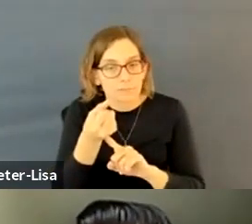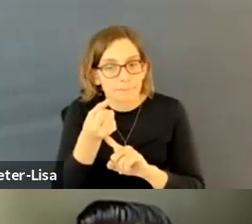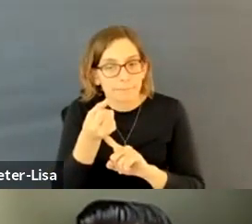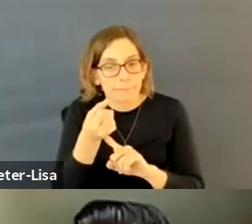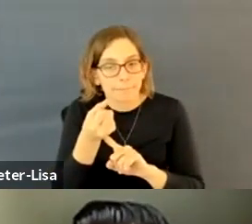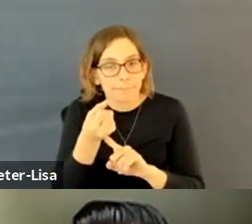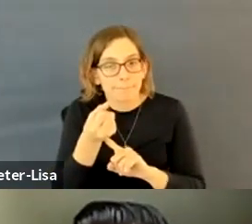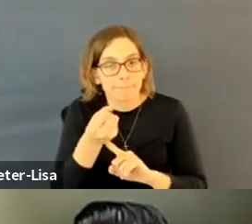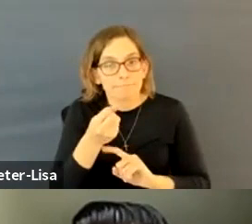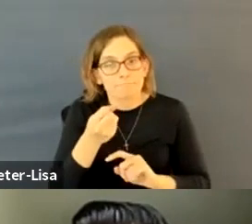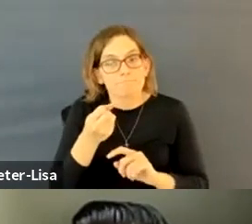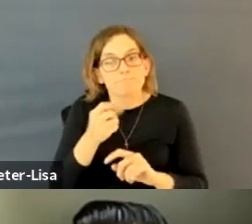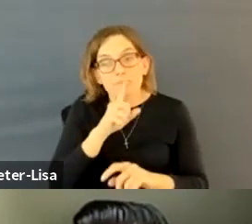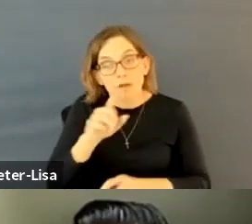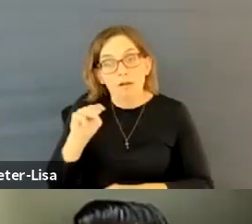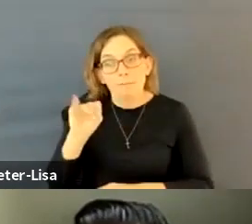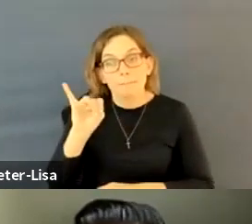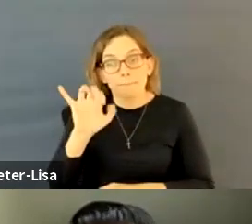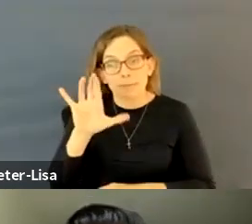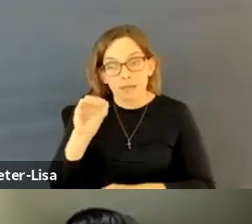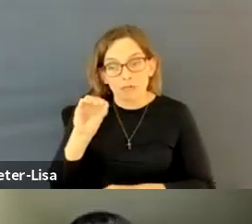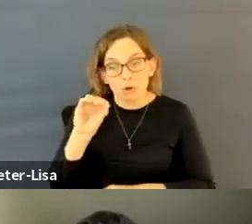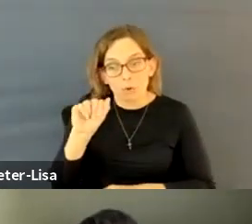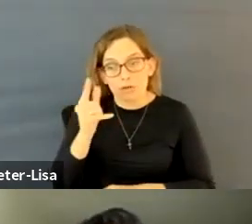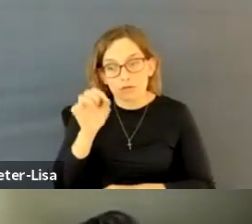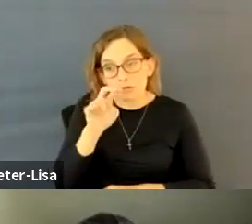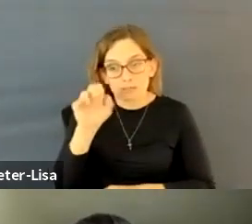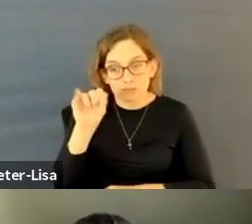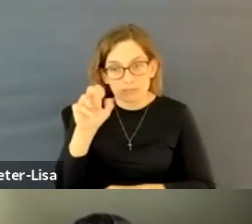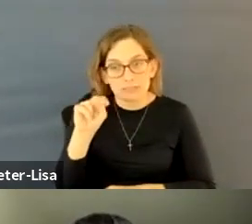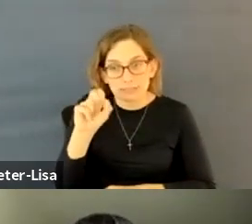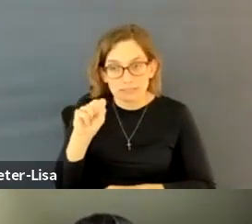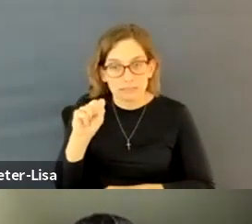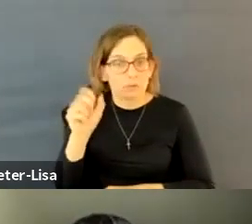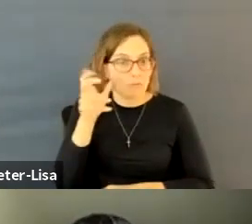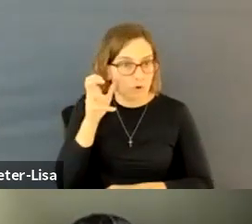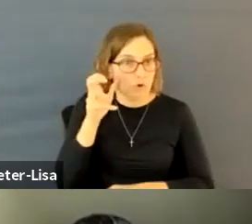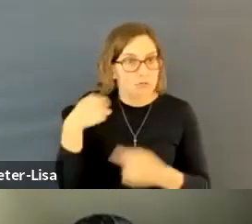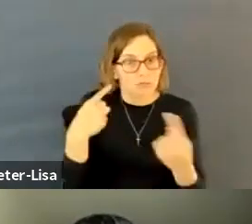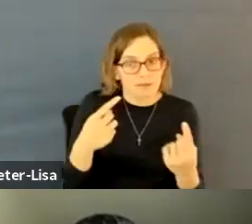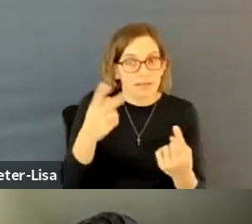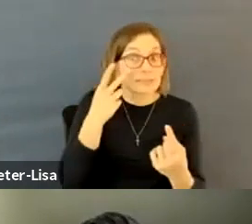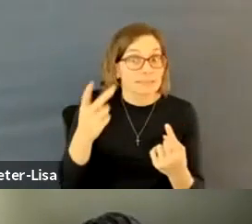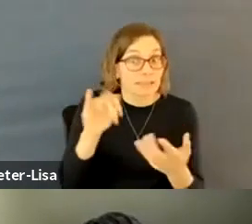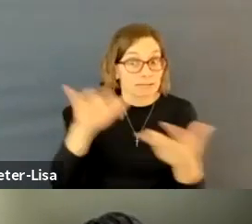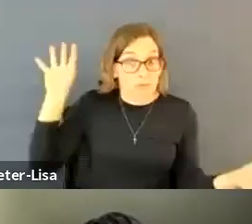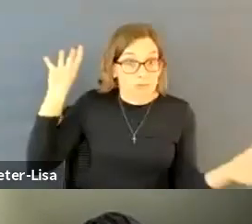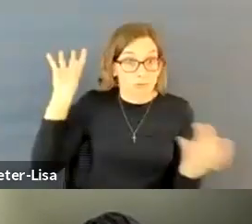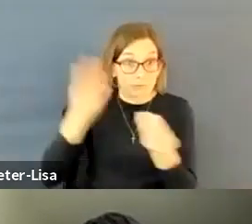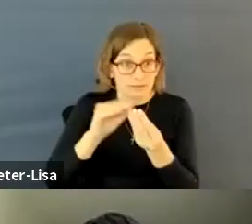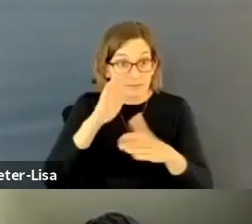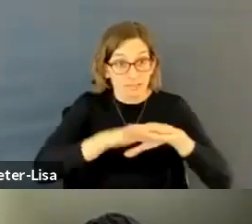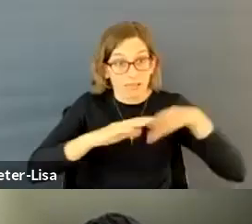They are microaggressions, but as we heard and can see, those are cumulative and can add up.